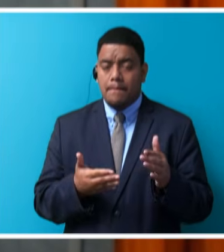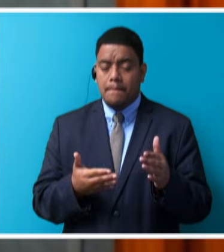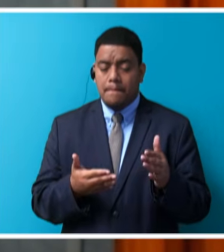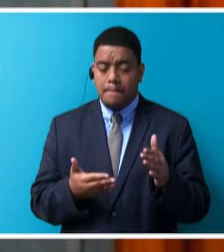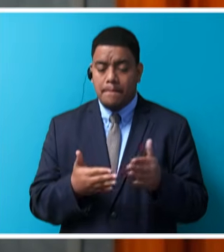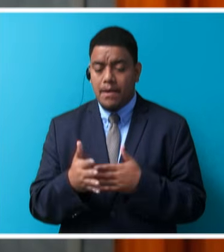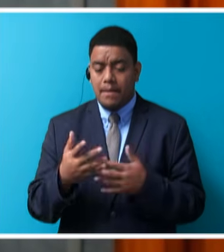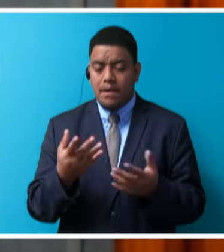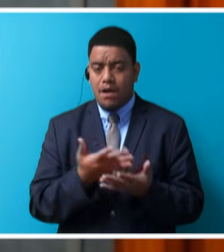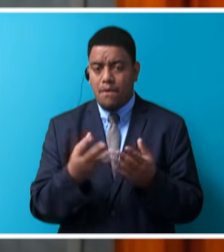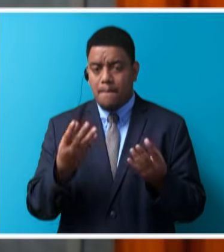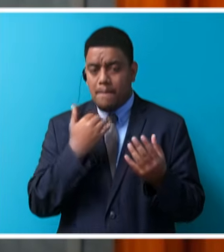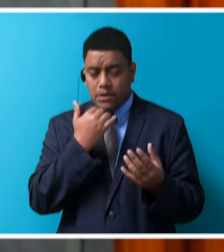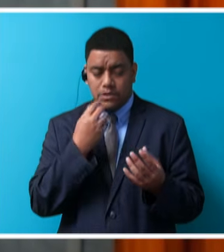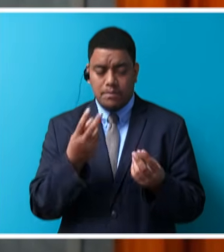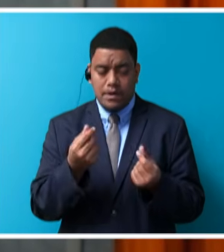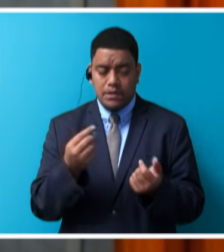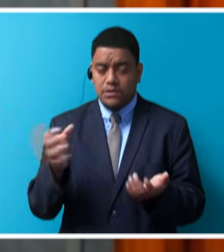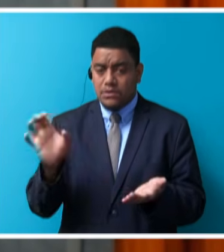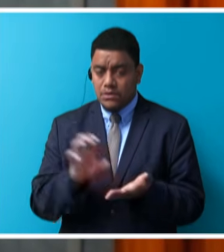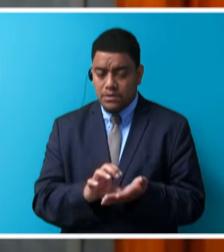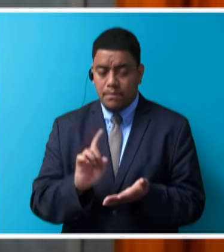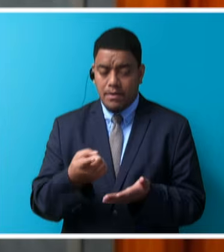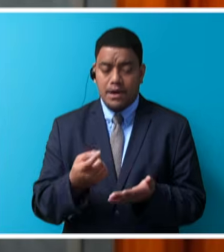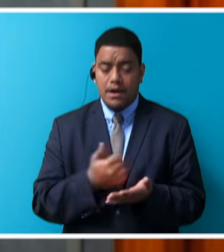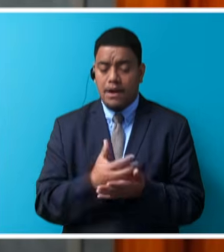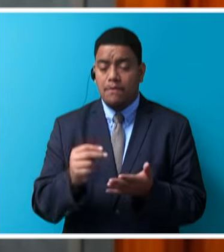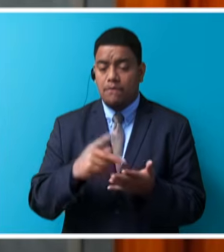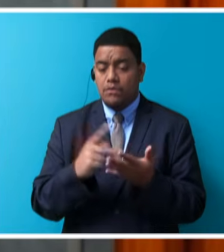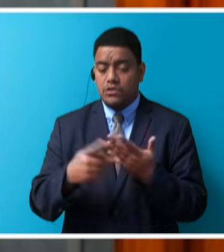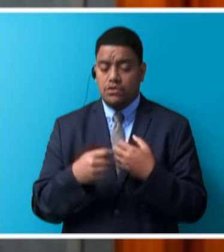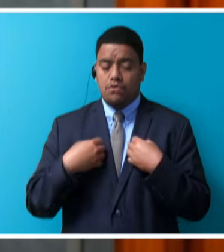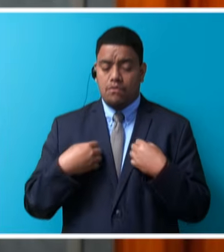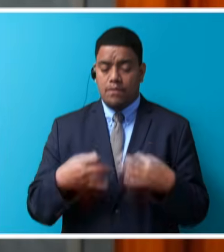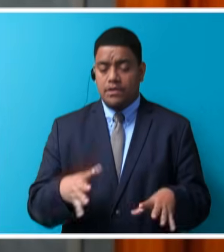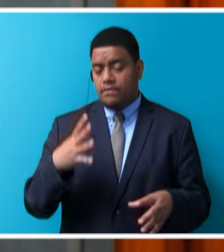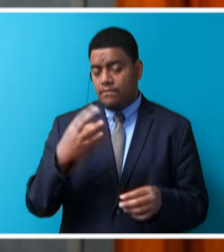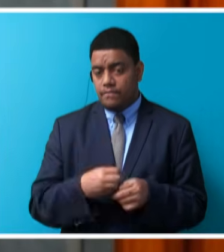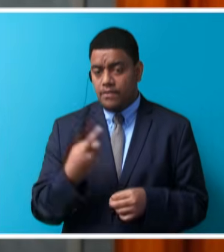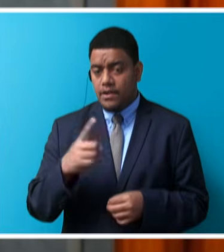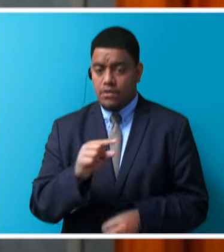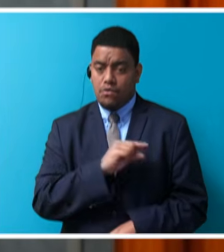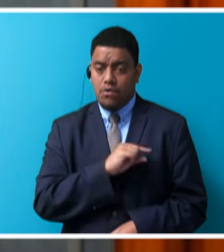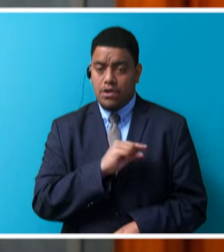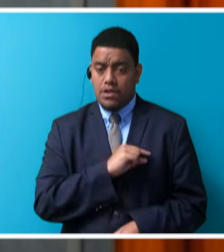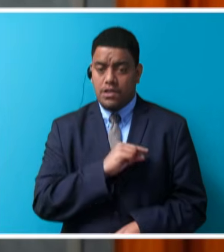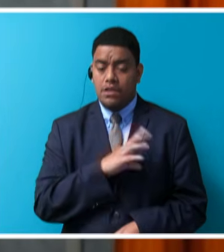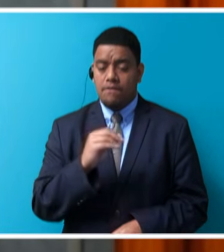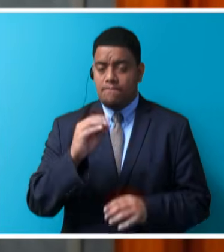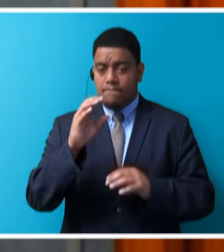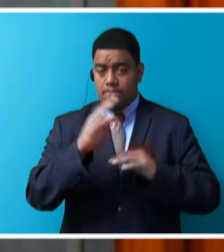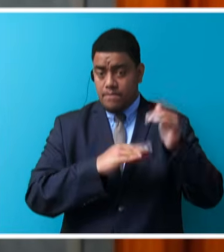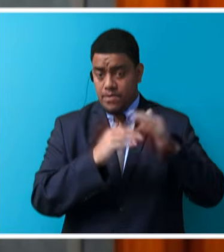of money spent. It will be judged by the number of projects completed and the quality of infrastructure